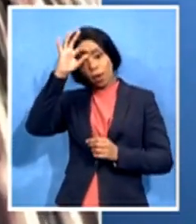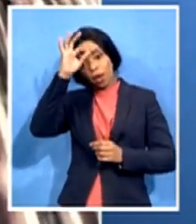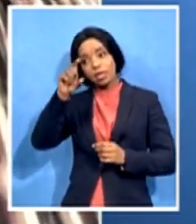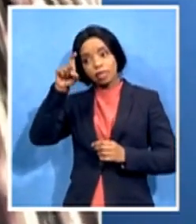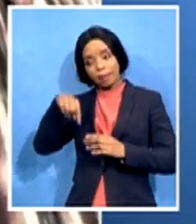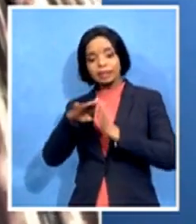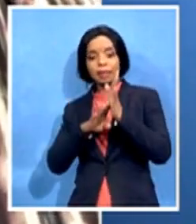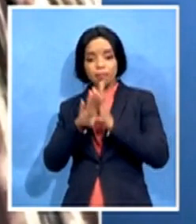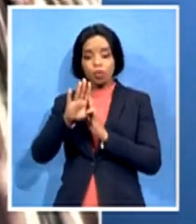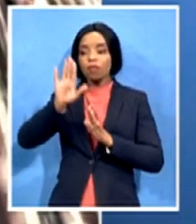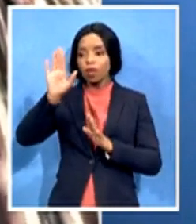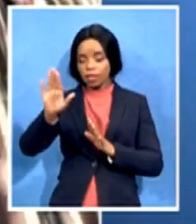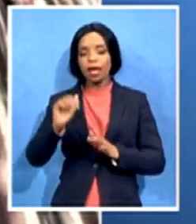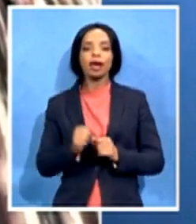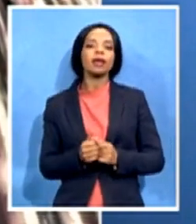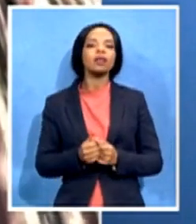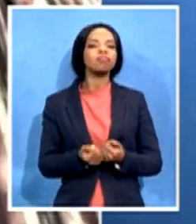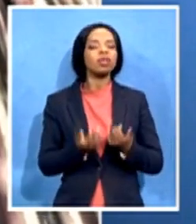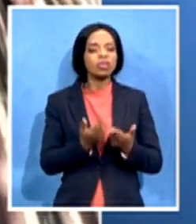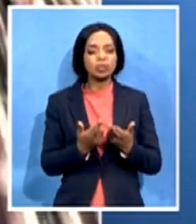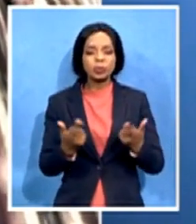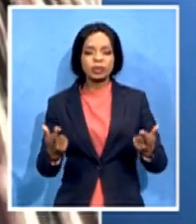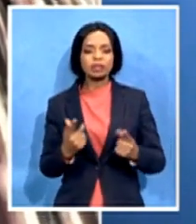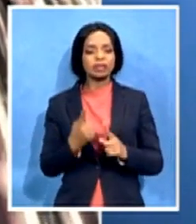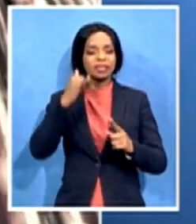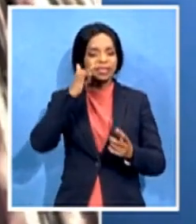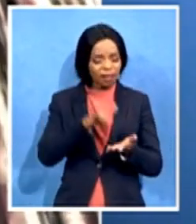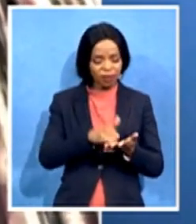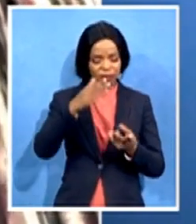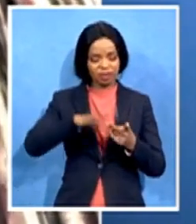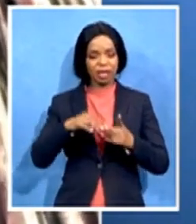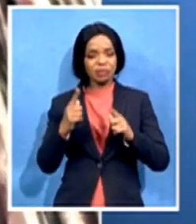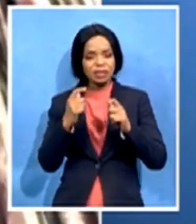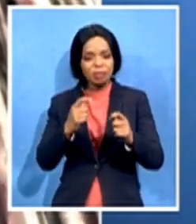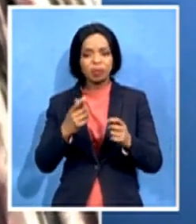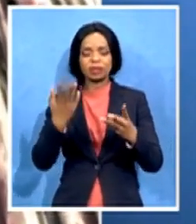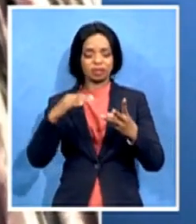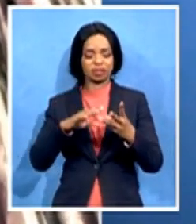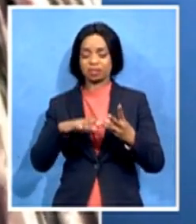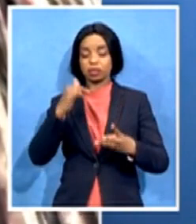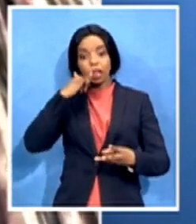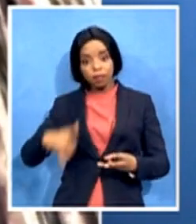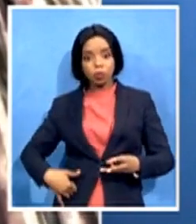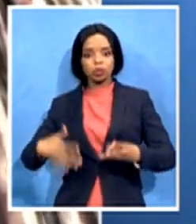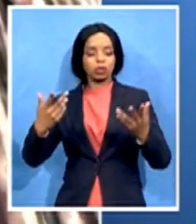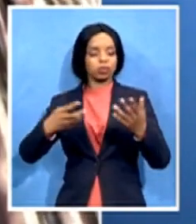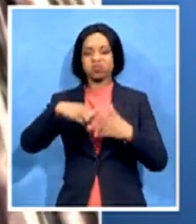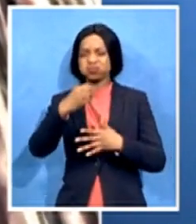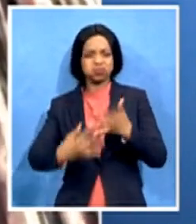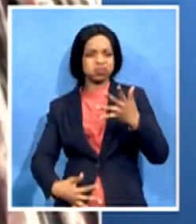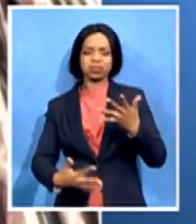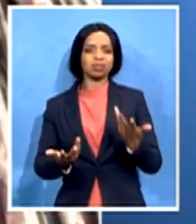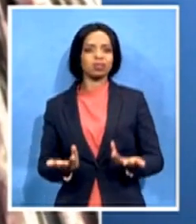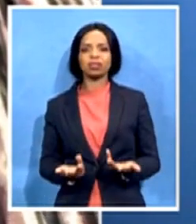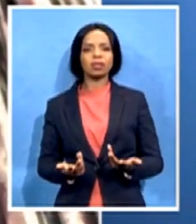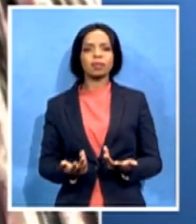vehicles, telephones, and many other cell phones and so on and so on, so that you can be able to handle this